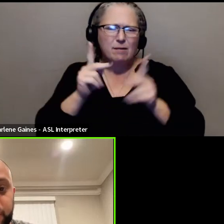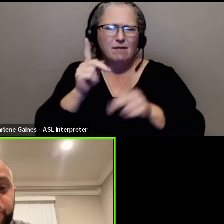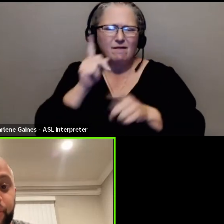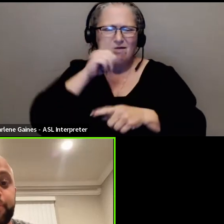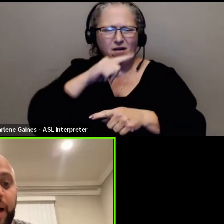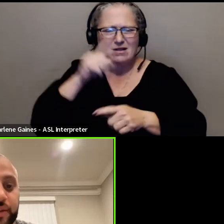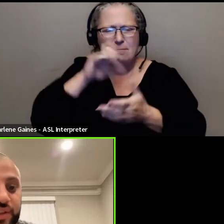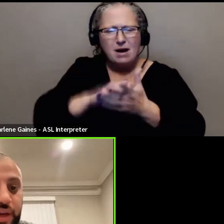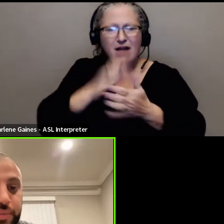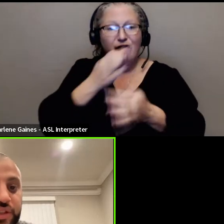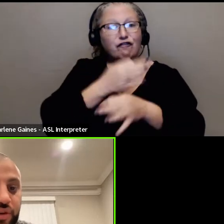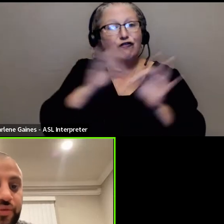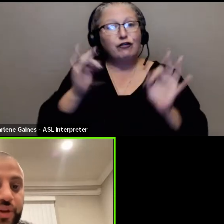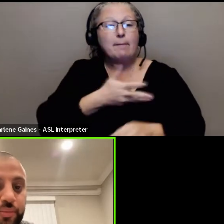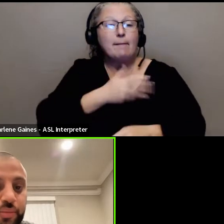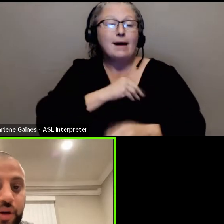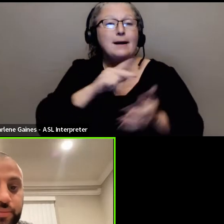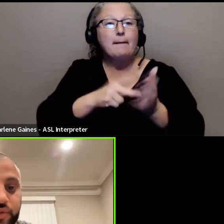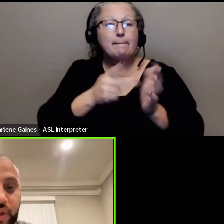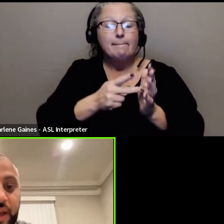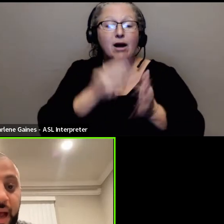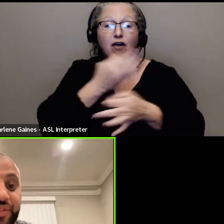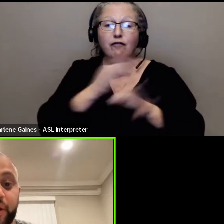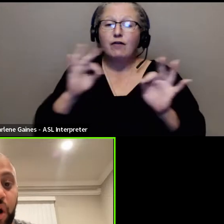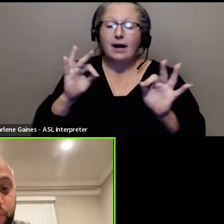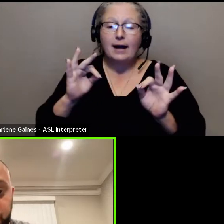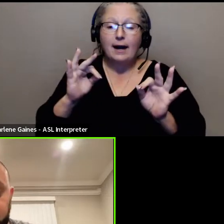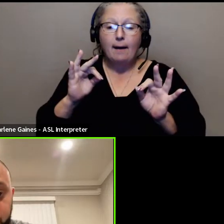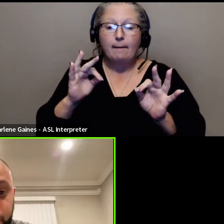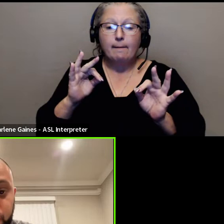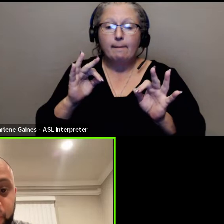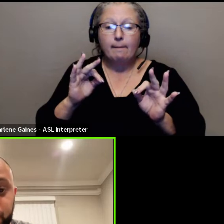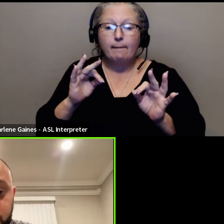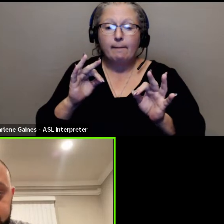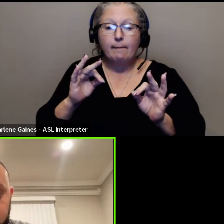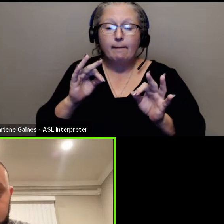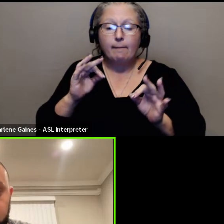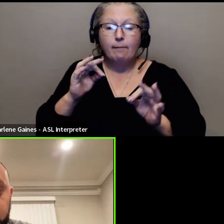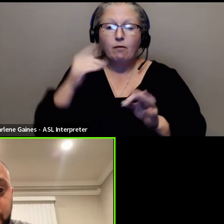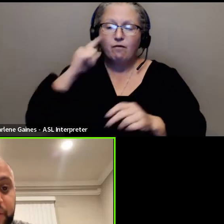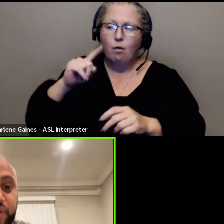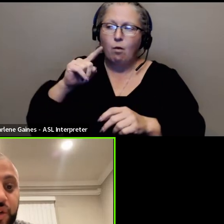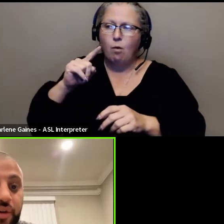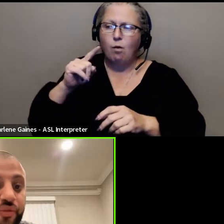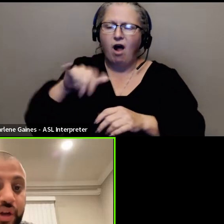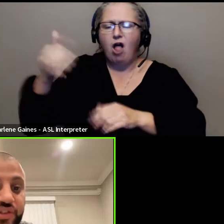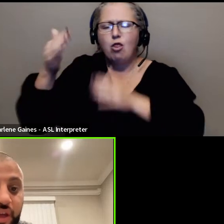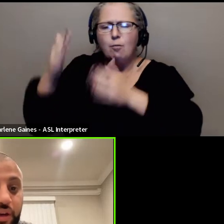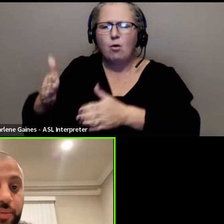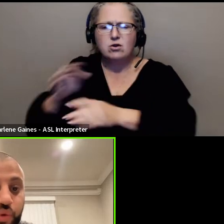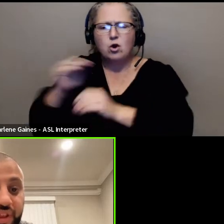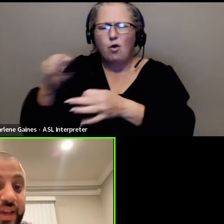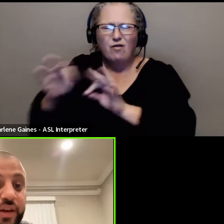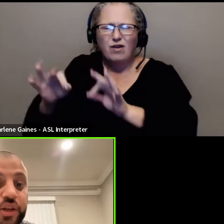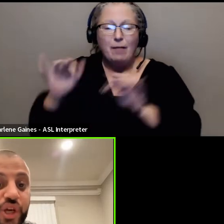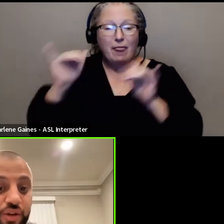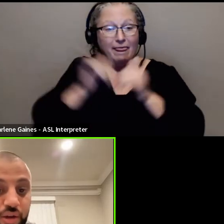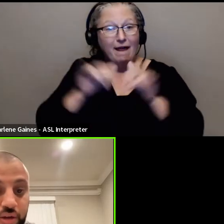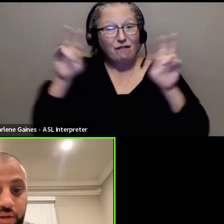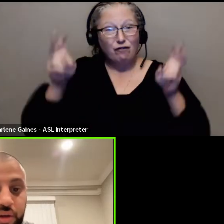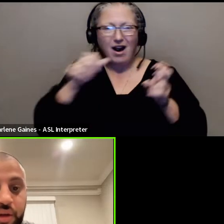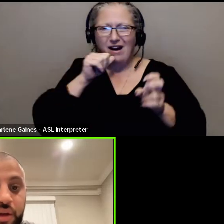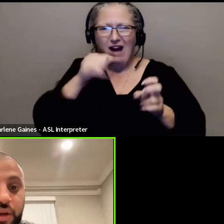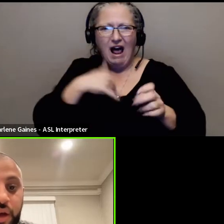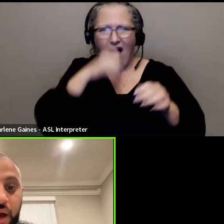that the phrase Free Palestine means our freedom comes at the cost of another person's freedom. It is not a phrase that comes with a hidden